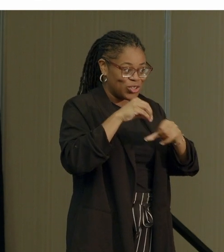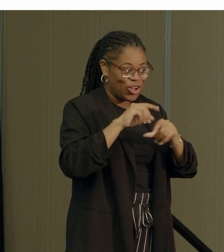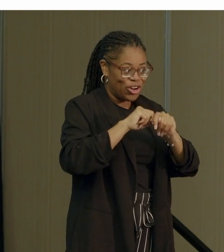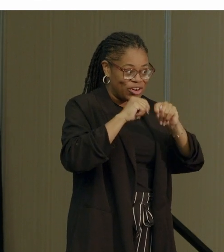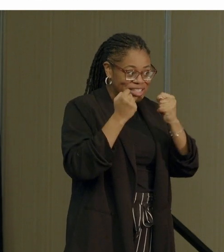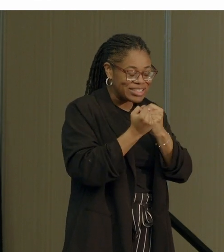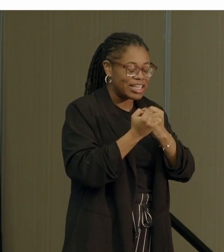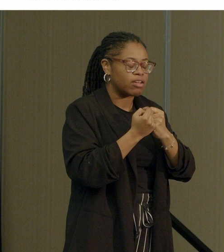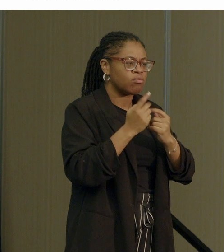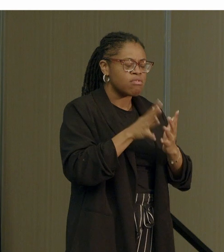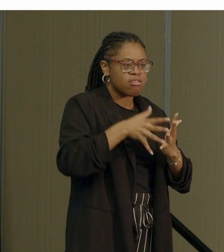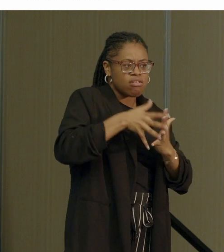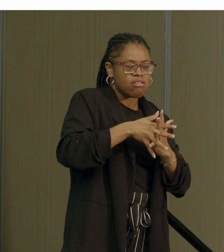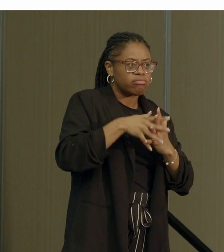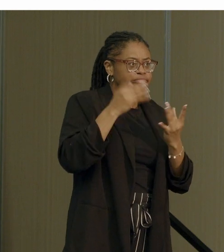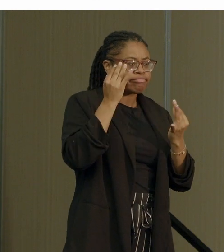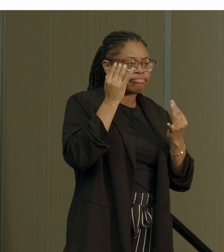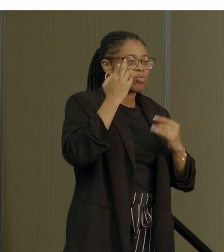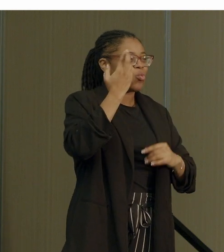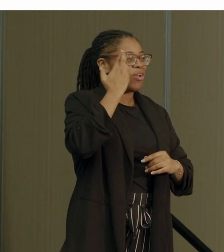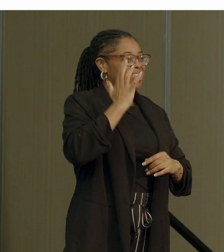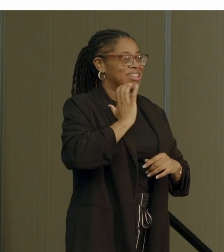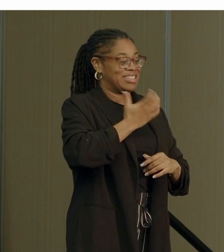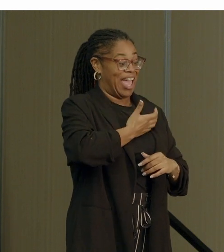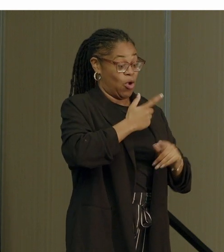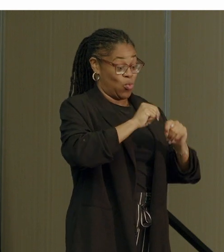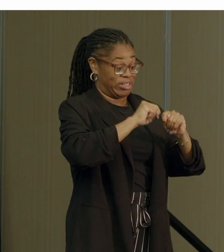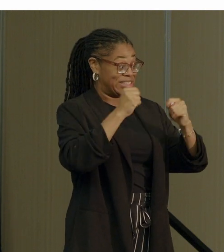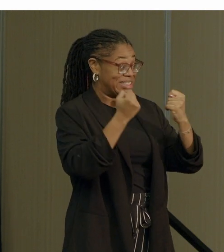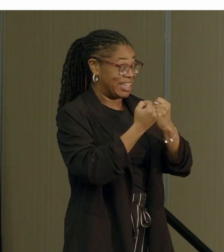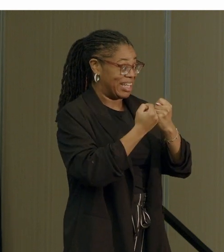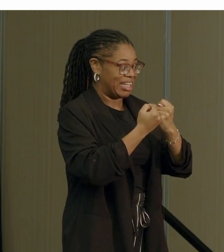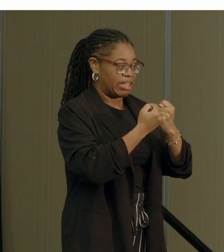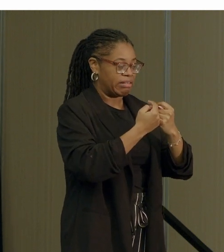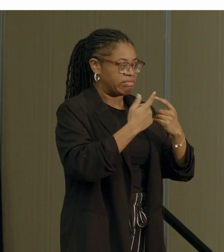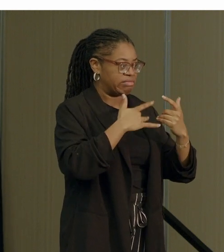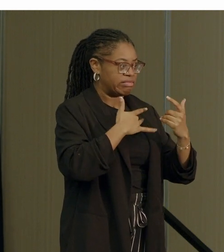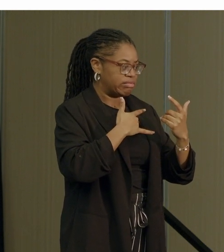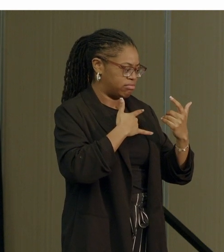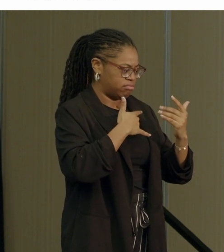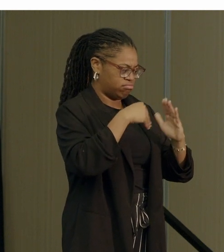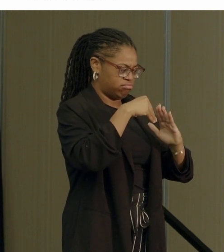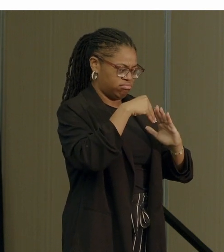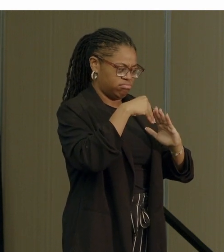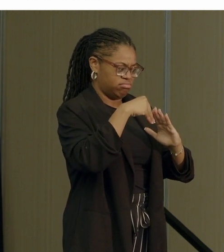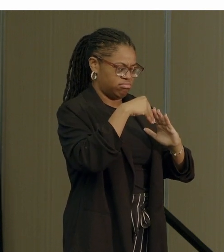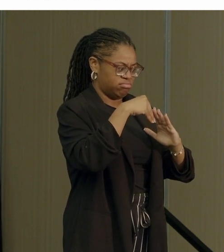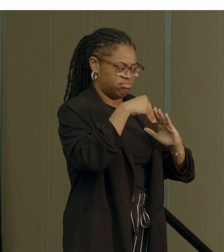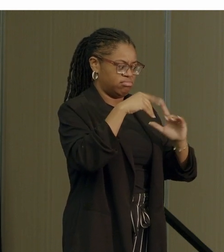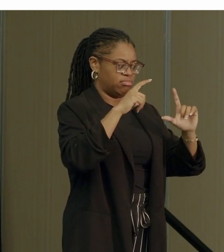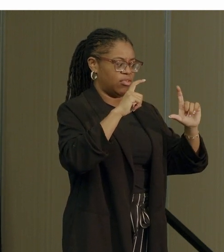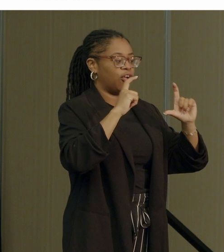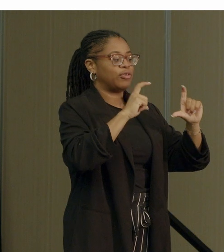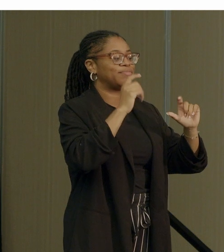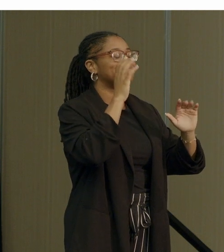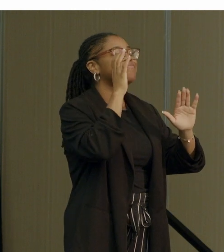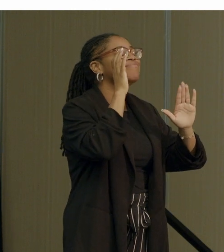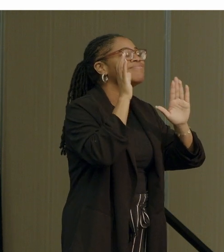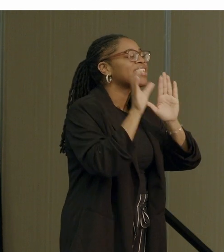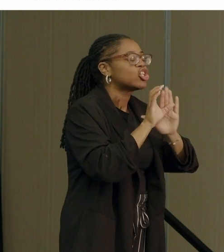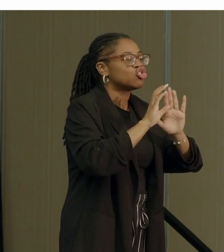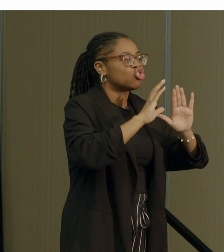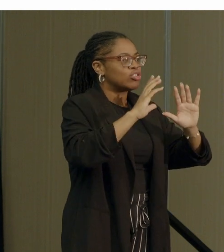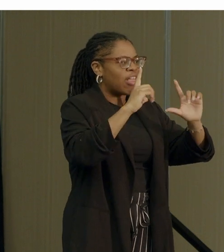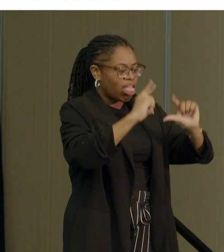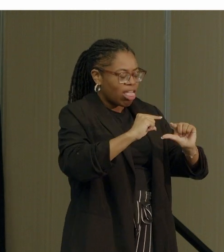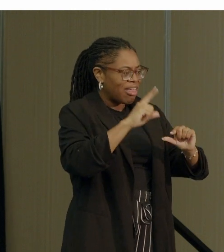grassroots effort came up where we realized our teammates' tile was falling below the fold, unfortunately, when their interpreters were speaking for